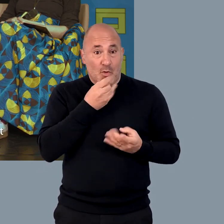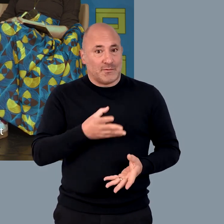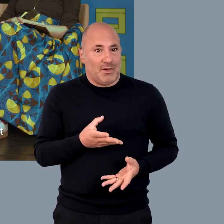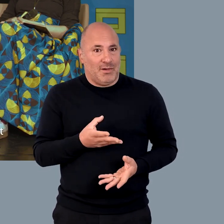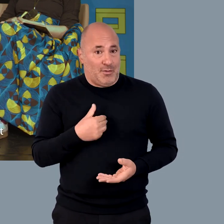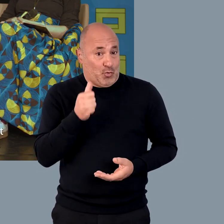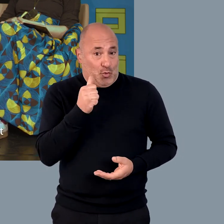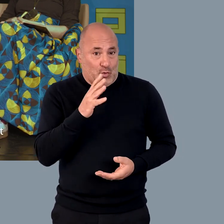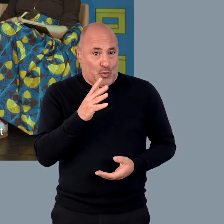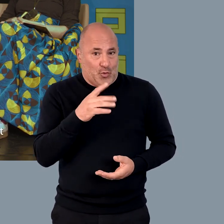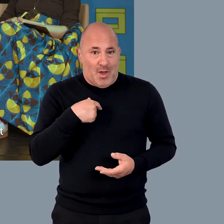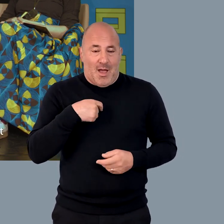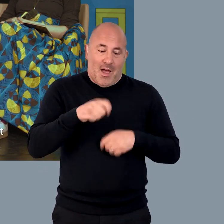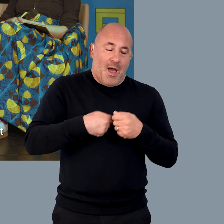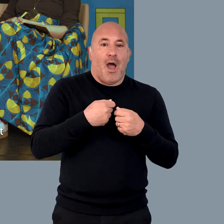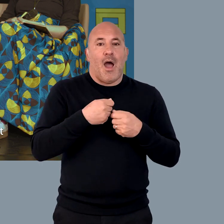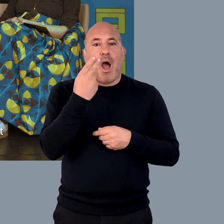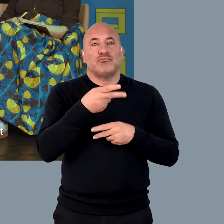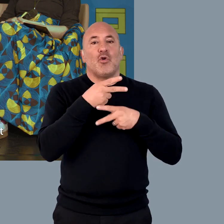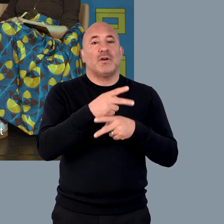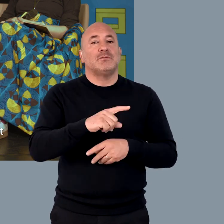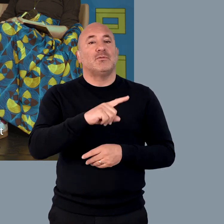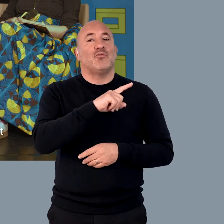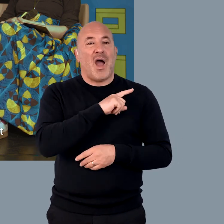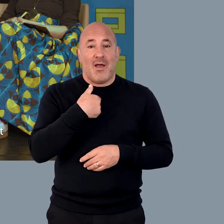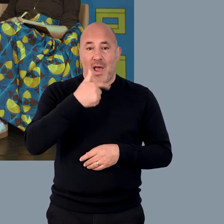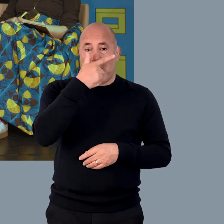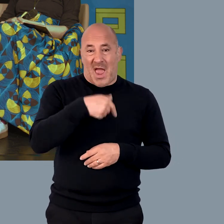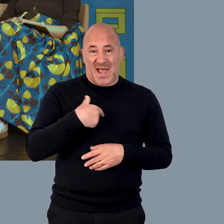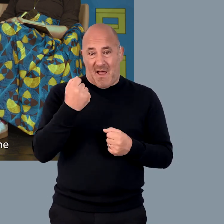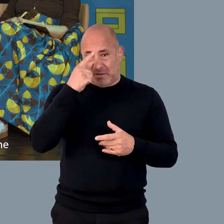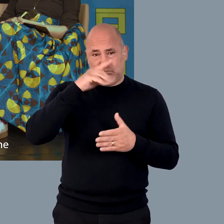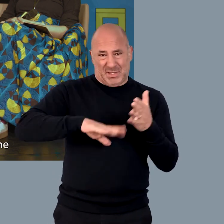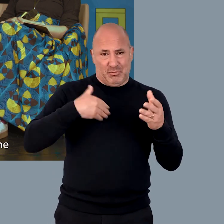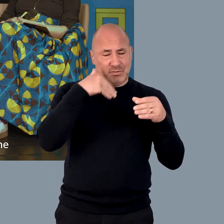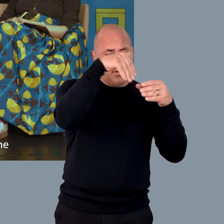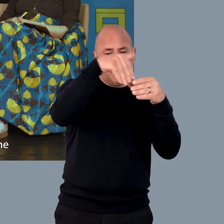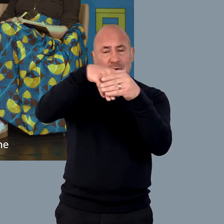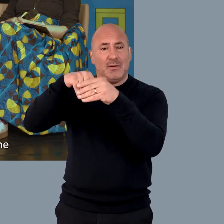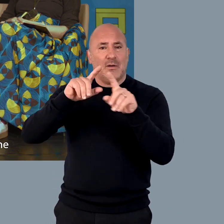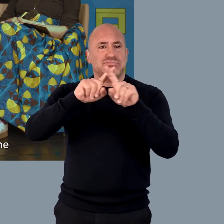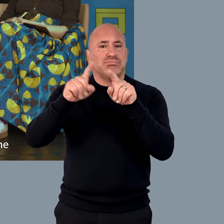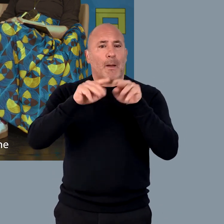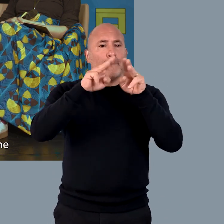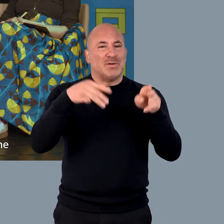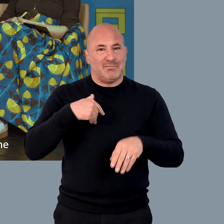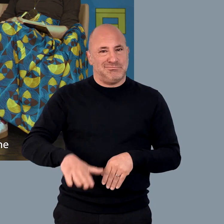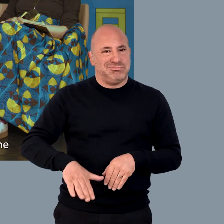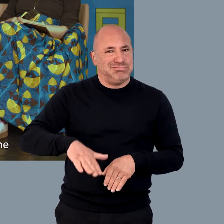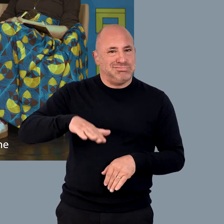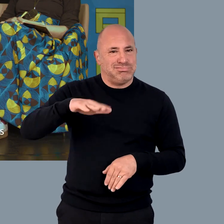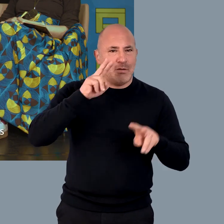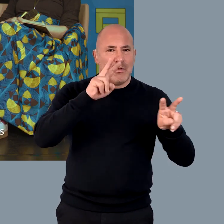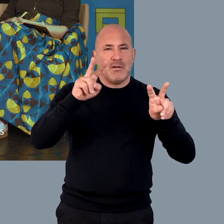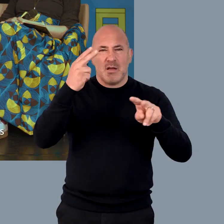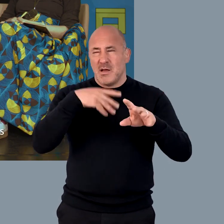because as an art conservator, I knew that what I was doing was a wonderful thing. I became an art conservator because I was fortunate enough to